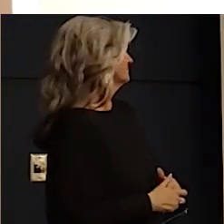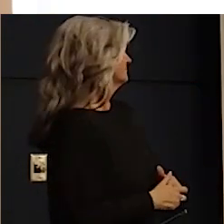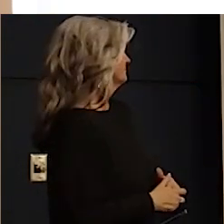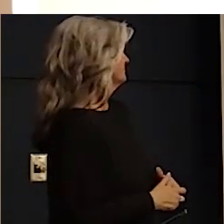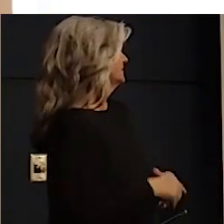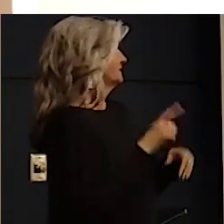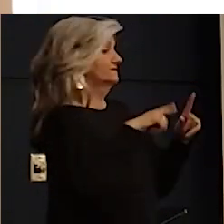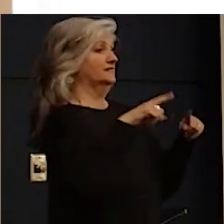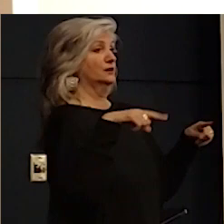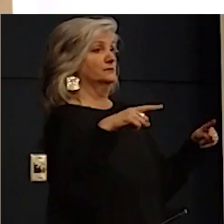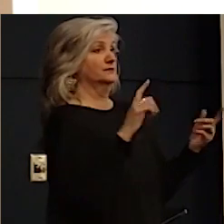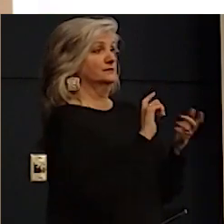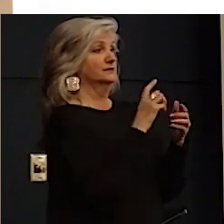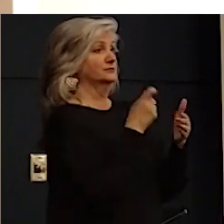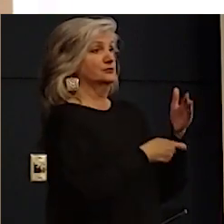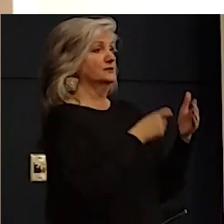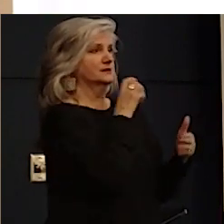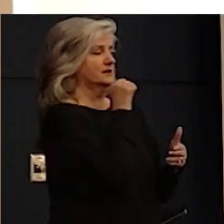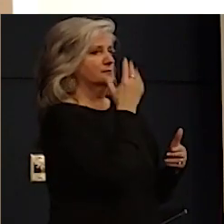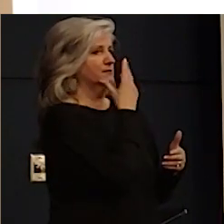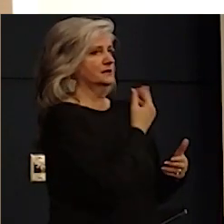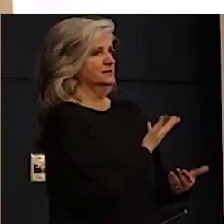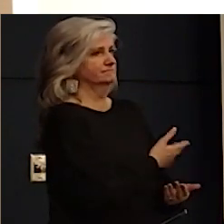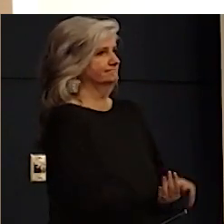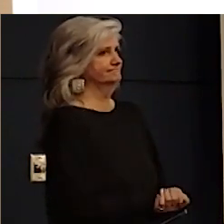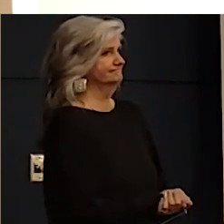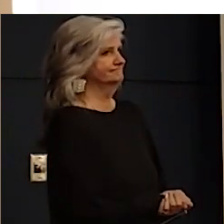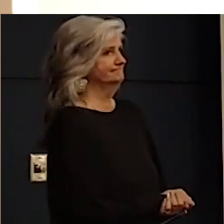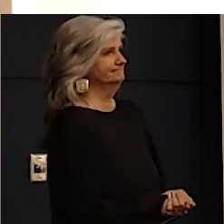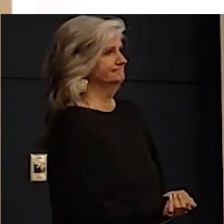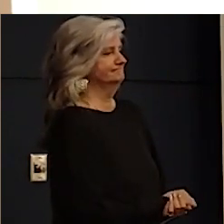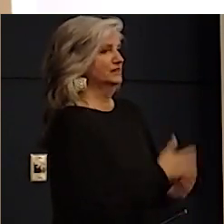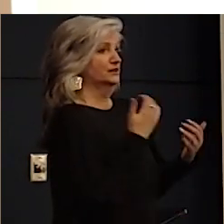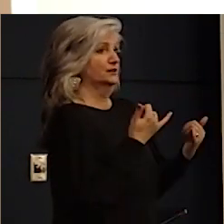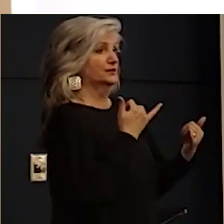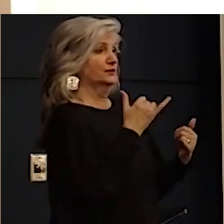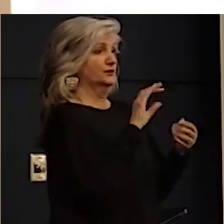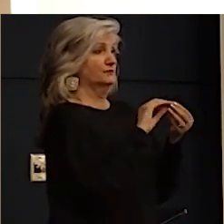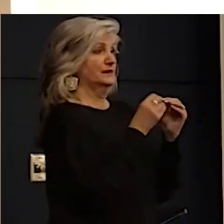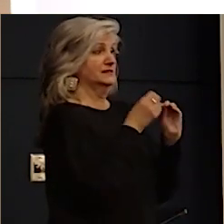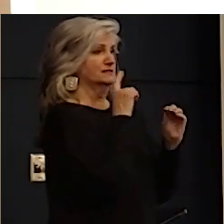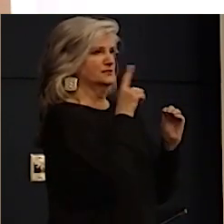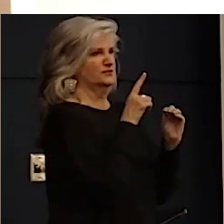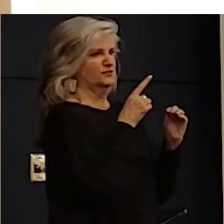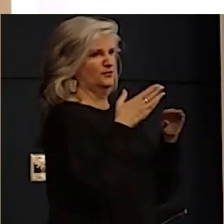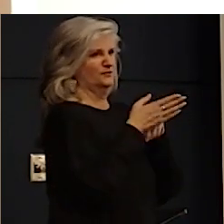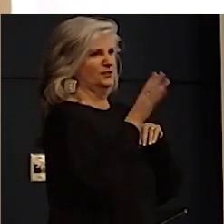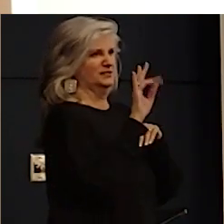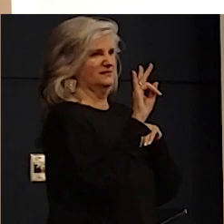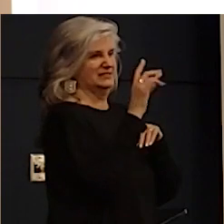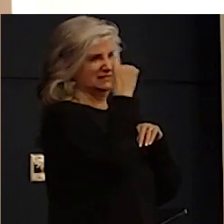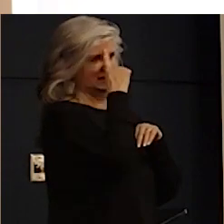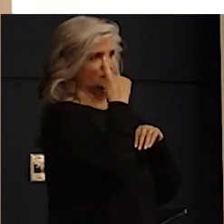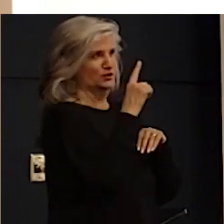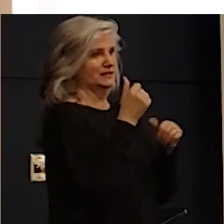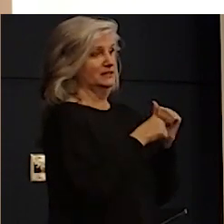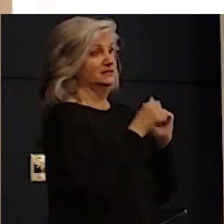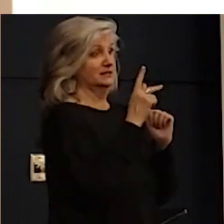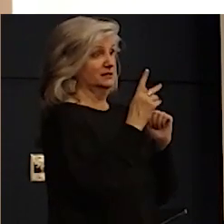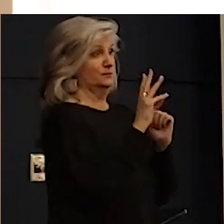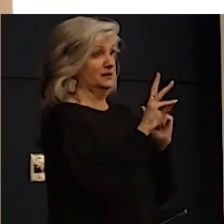Variable charges are not a prettier picture at all. You see that our current rates are a little bit over 17 cents per kilowatt hour